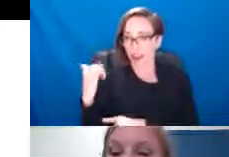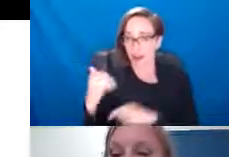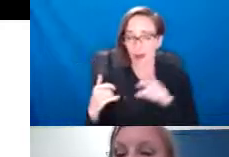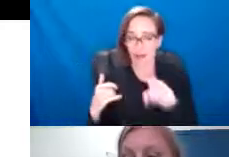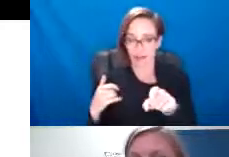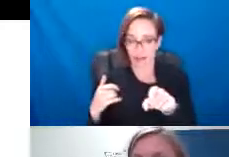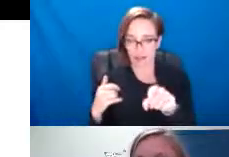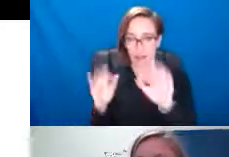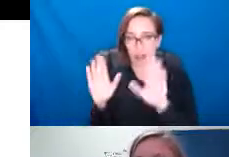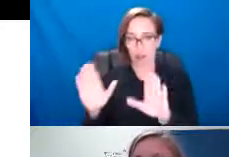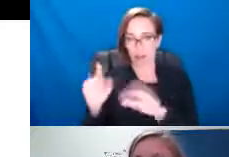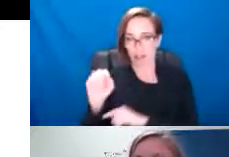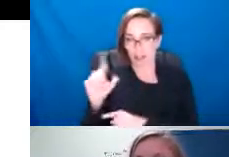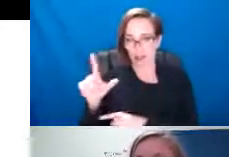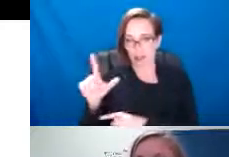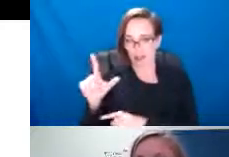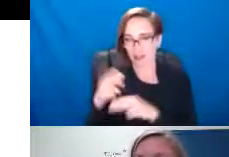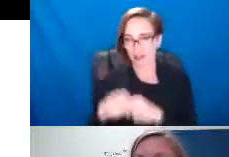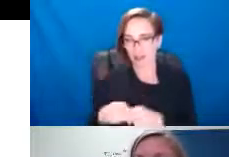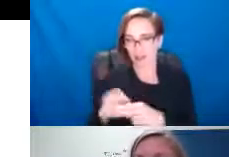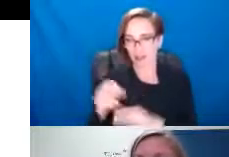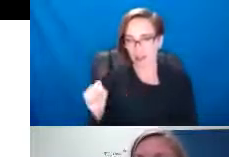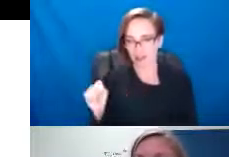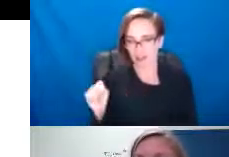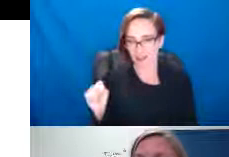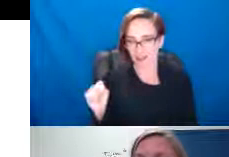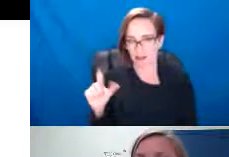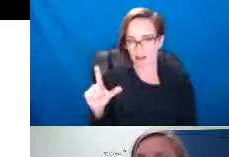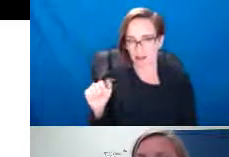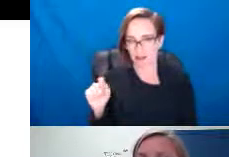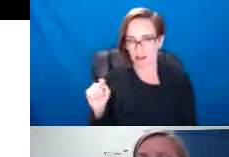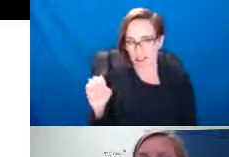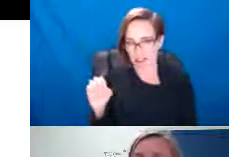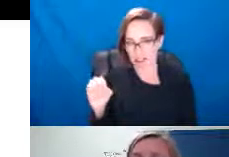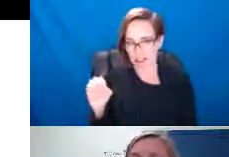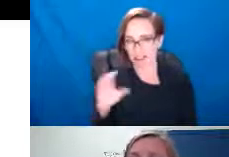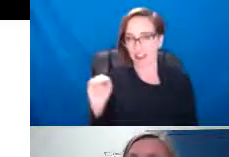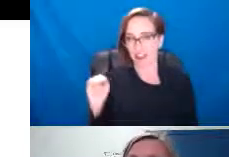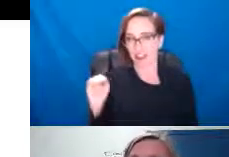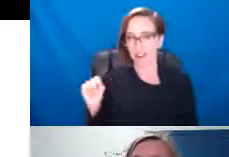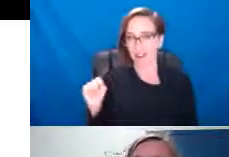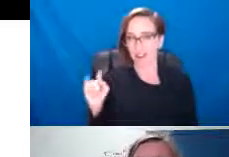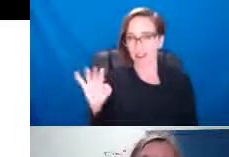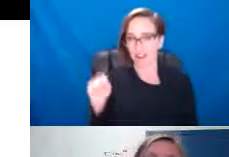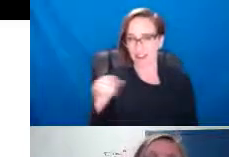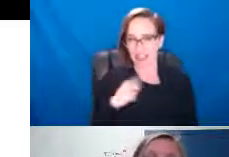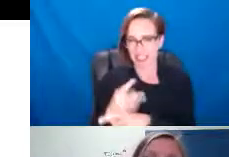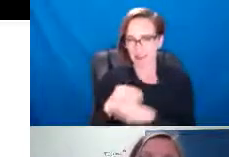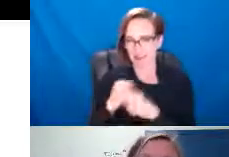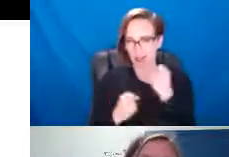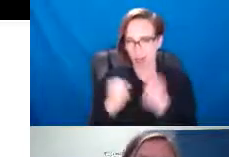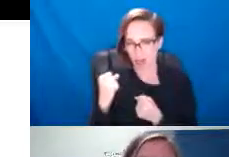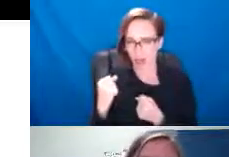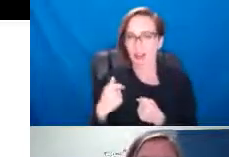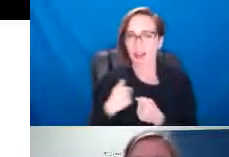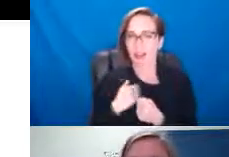a slate, the yellow slate here, and a stylus. And I also have a pack of note